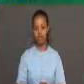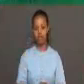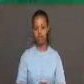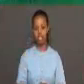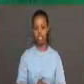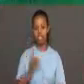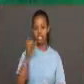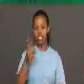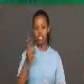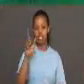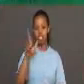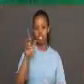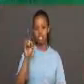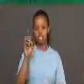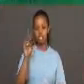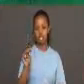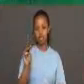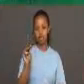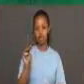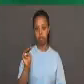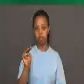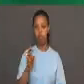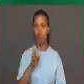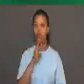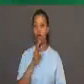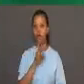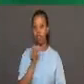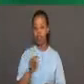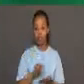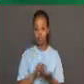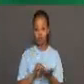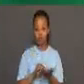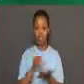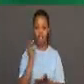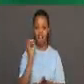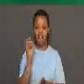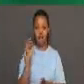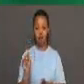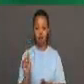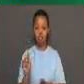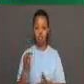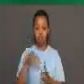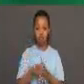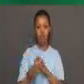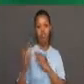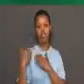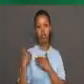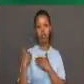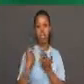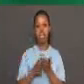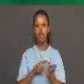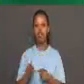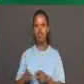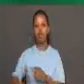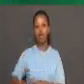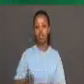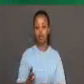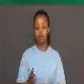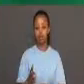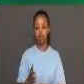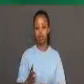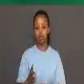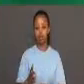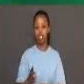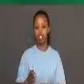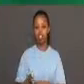The xylem carries water and mineral ions, which the plant takes up from